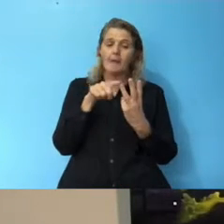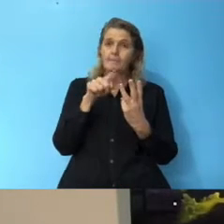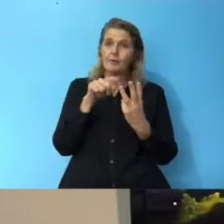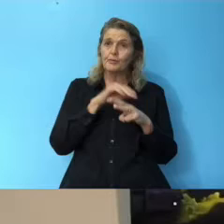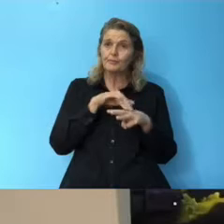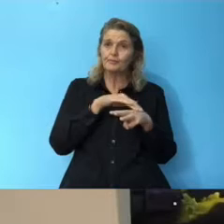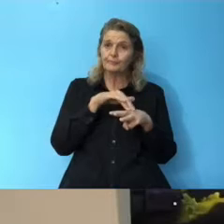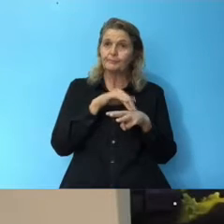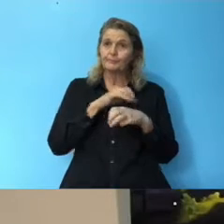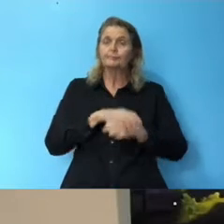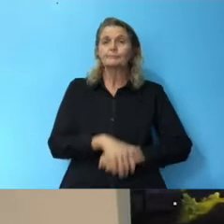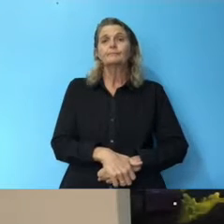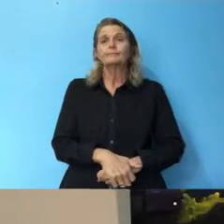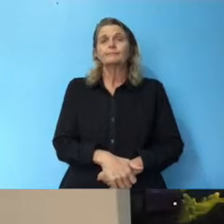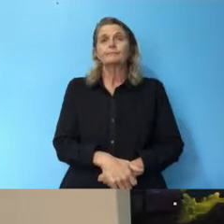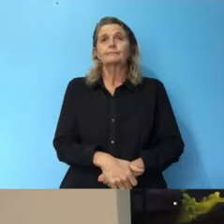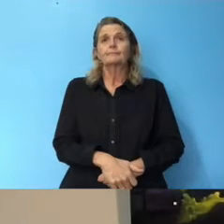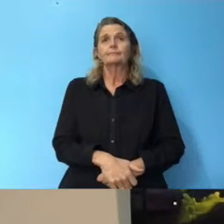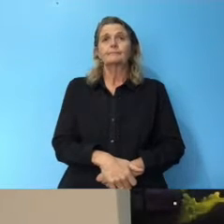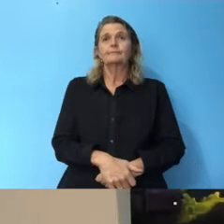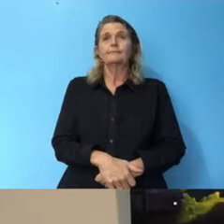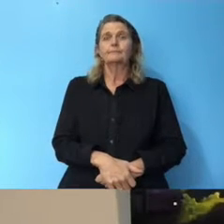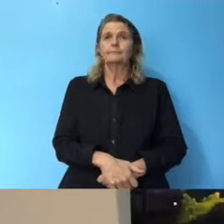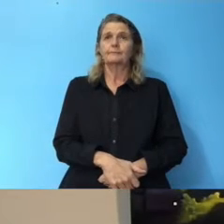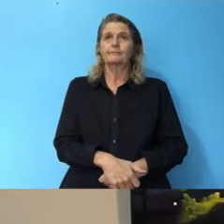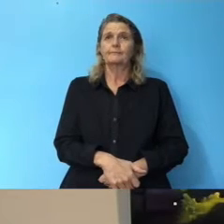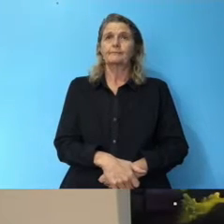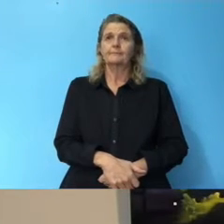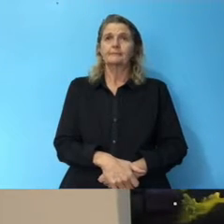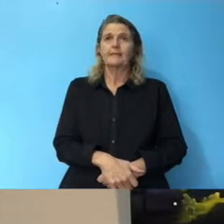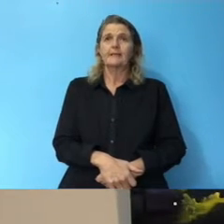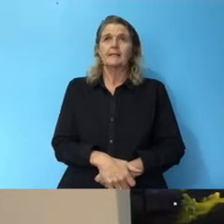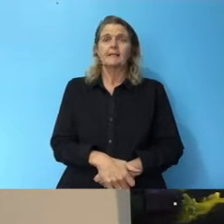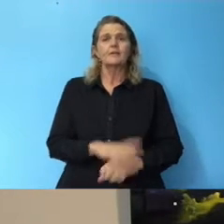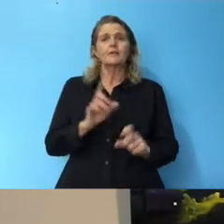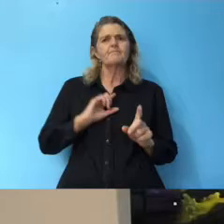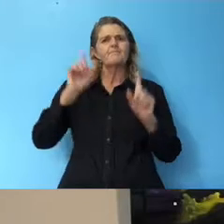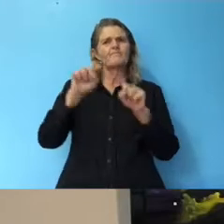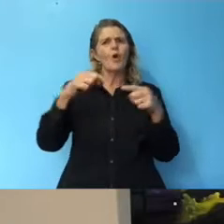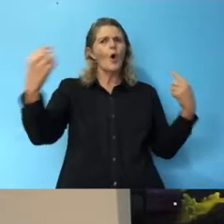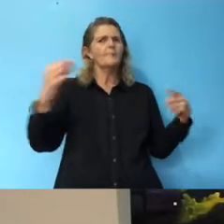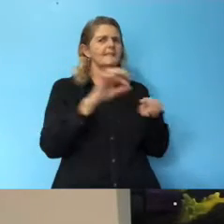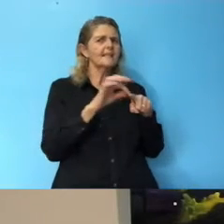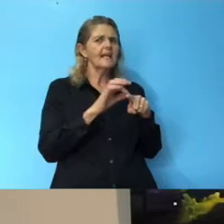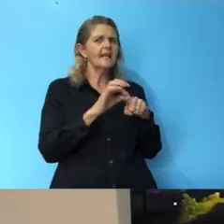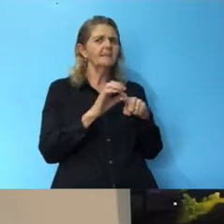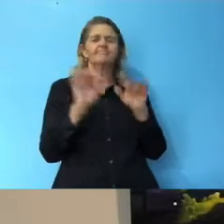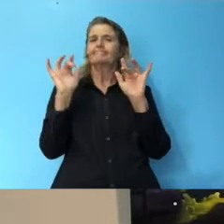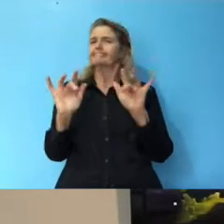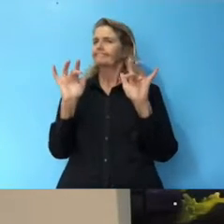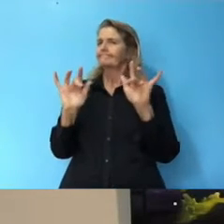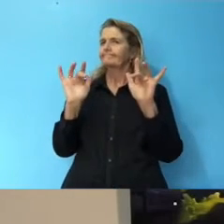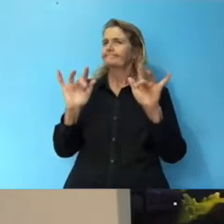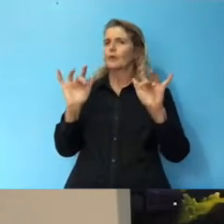right next to it, and I'm not going to put the opposite in right now, not for this first